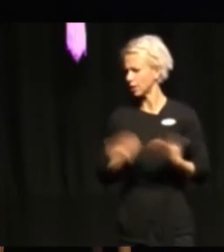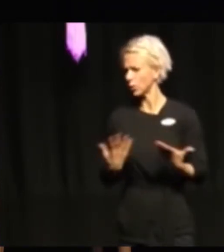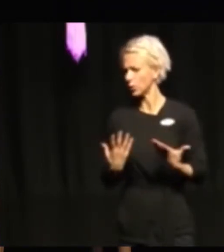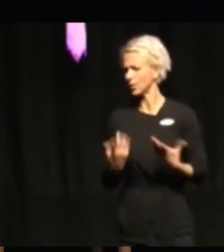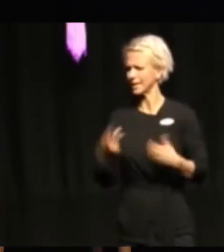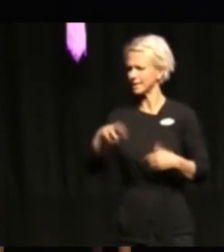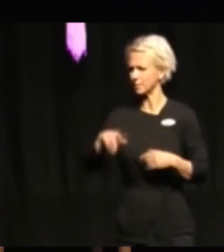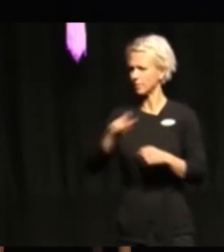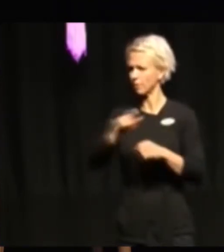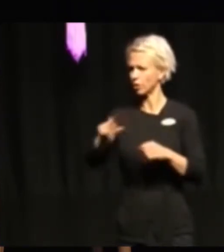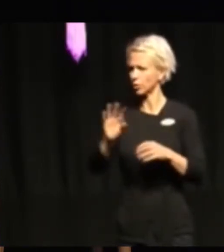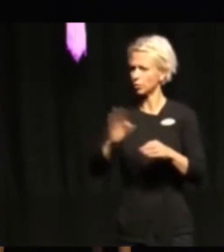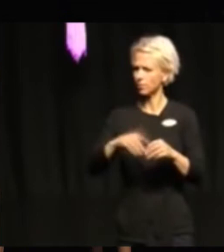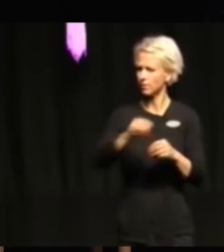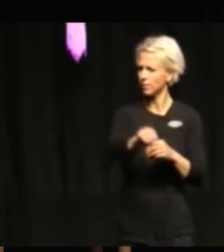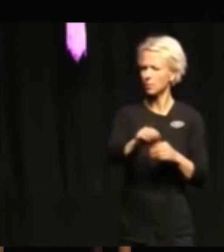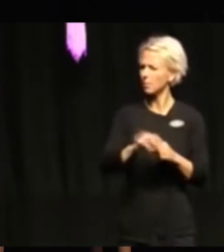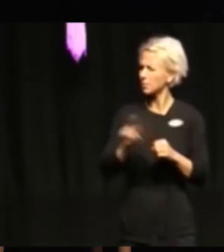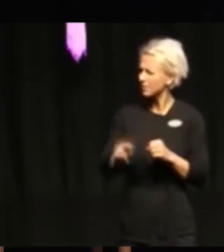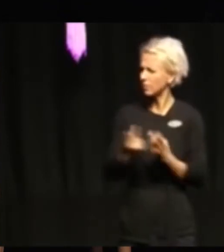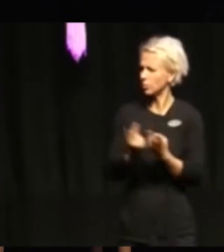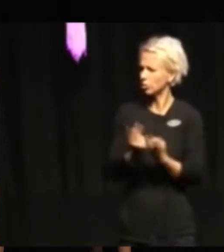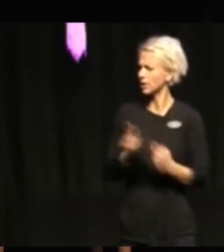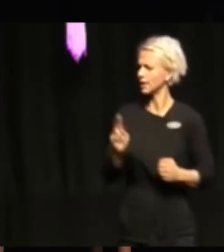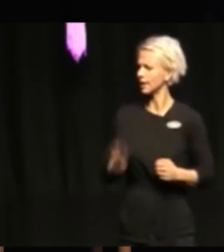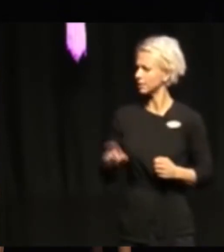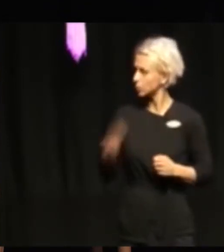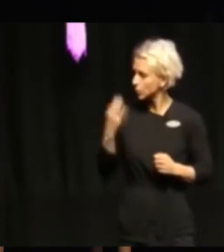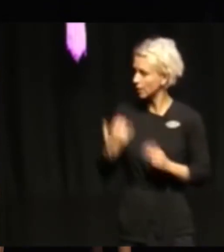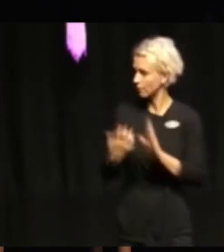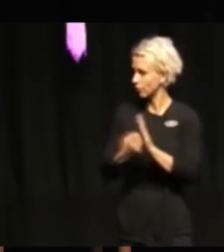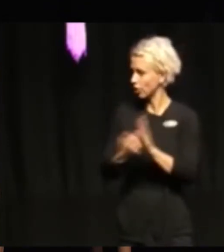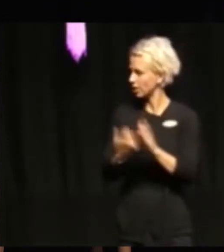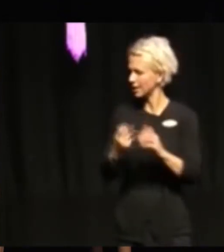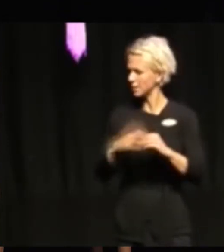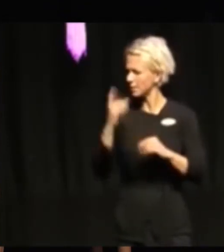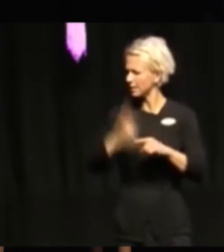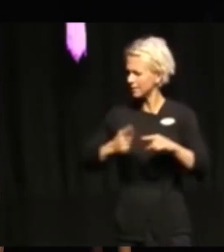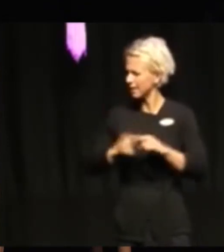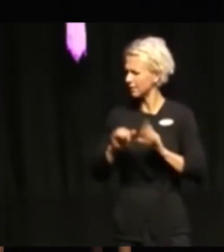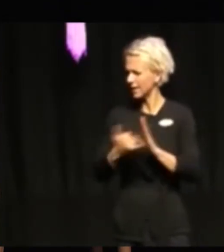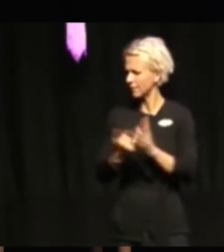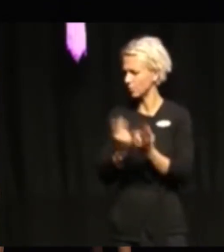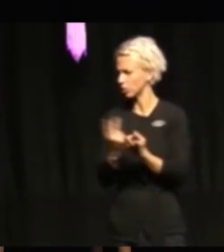invest. So what does it really mean? Can you try to explain that a little bit more?